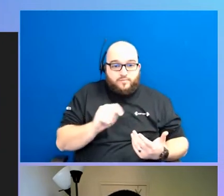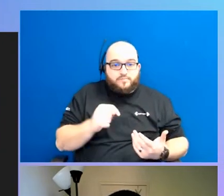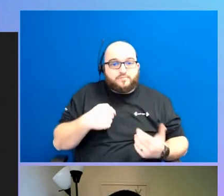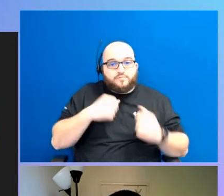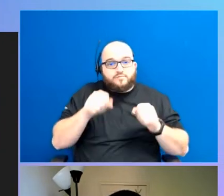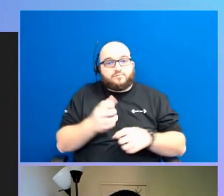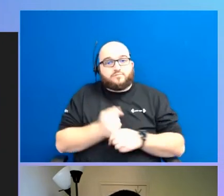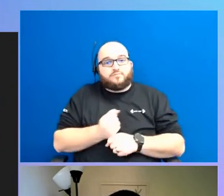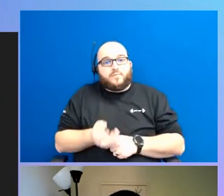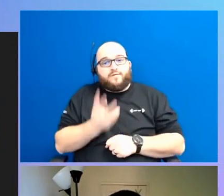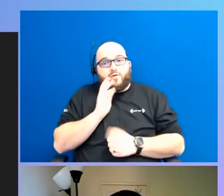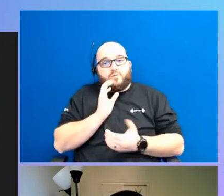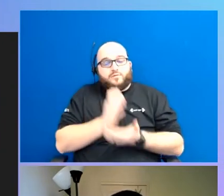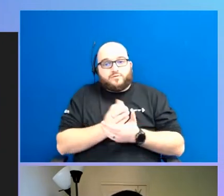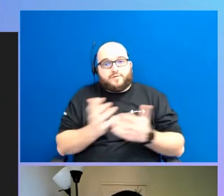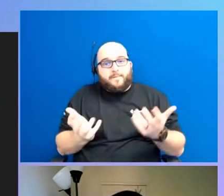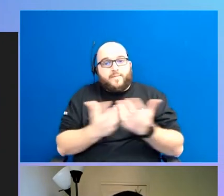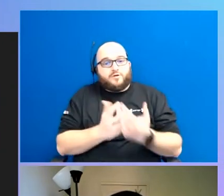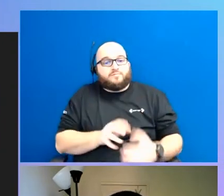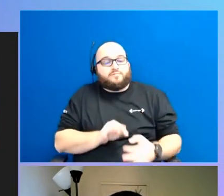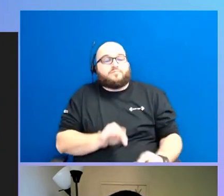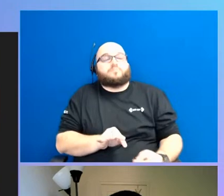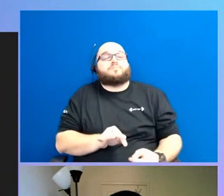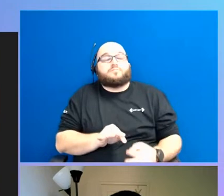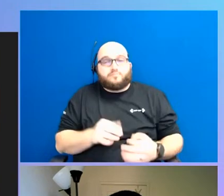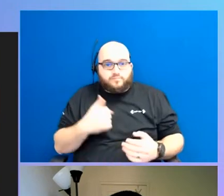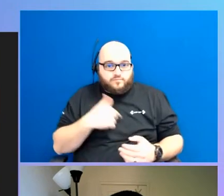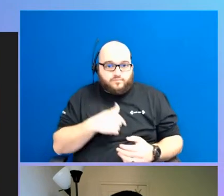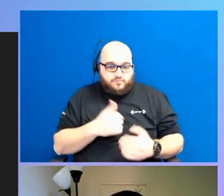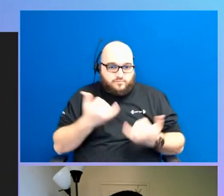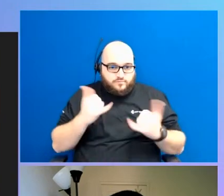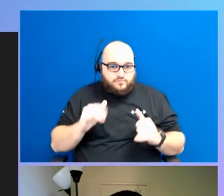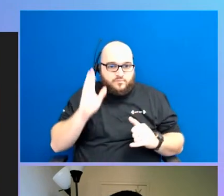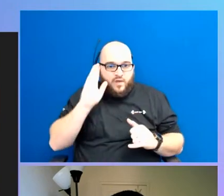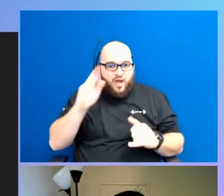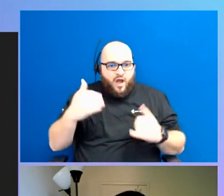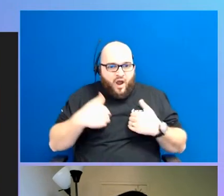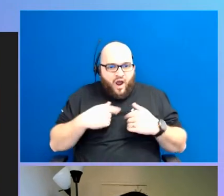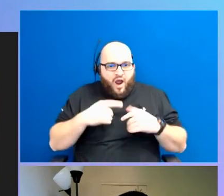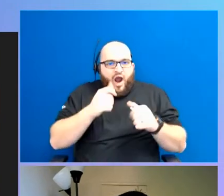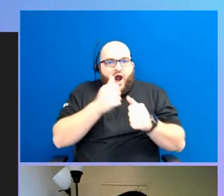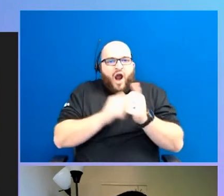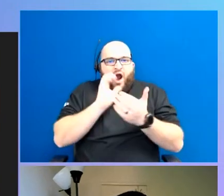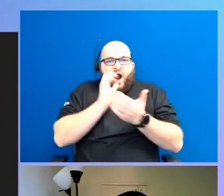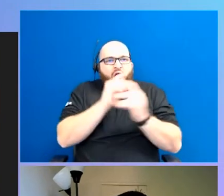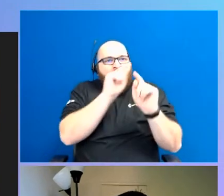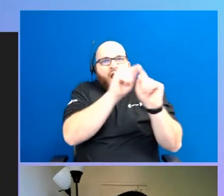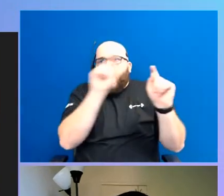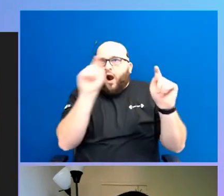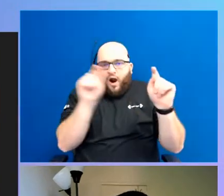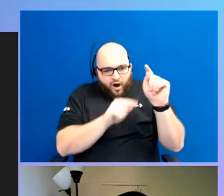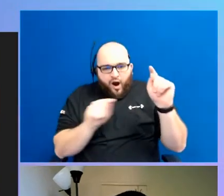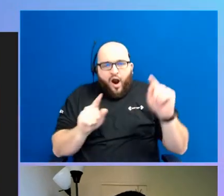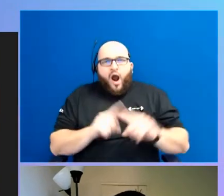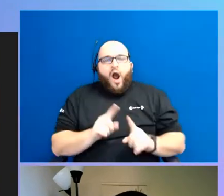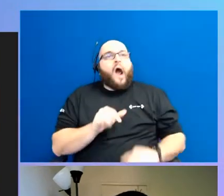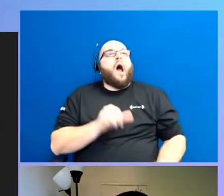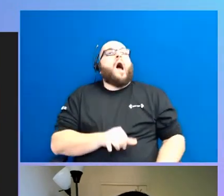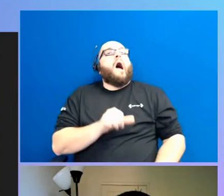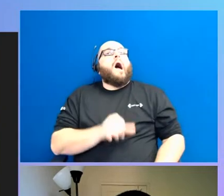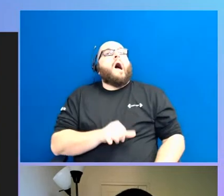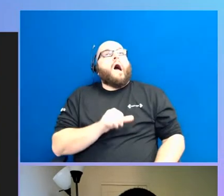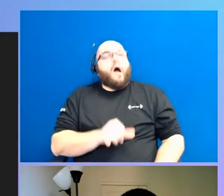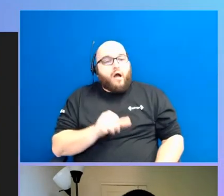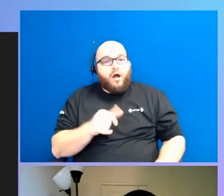prompt perfectly, but we're still gonna have differences between the images. So it's really important that we clarify what those